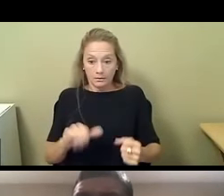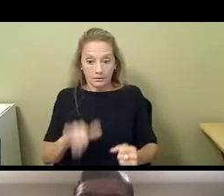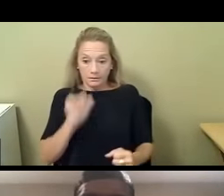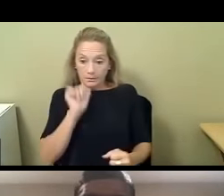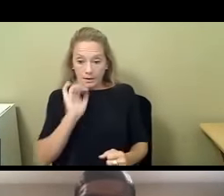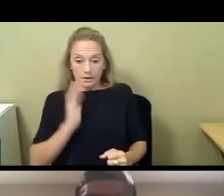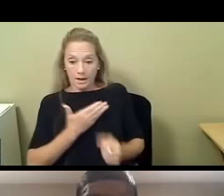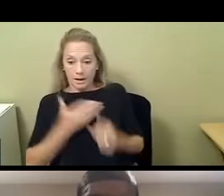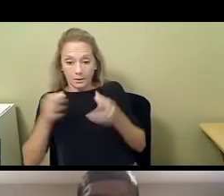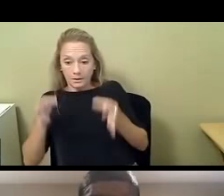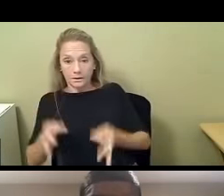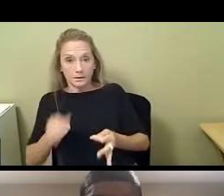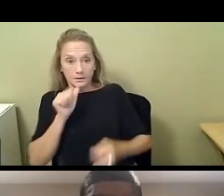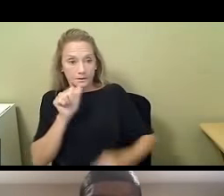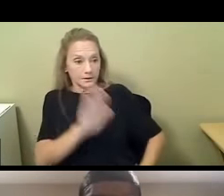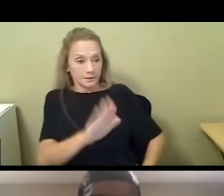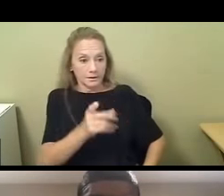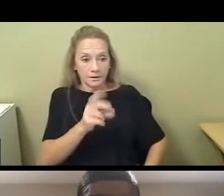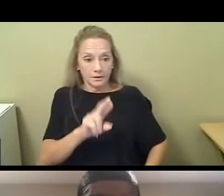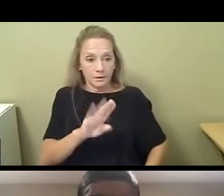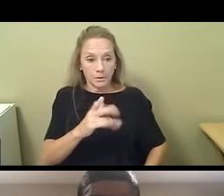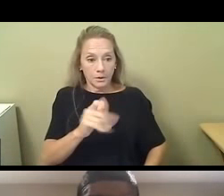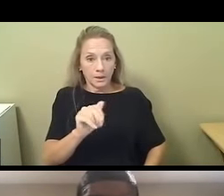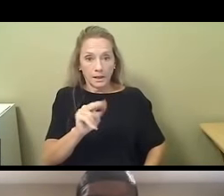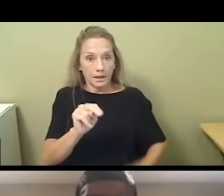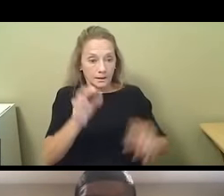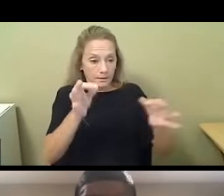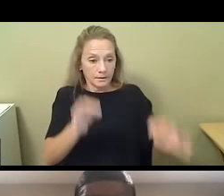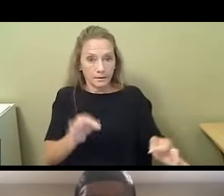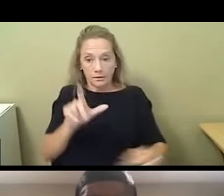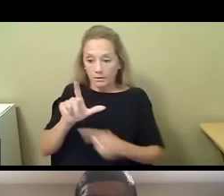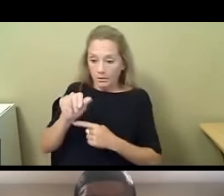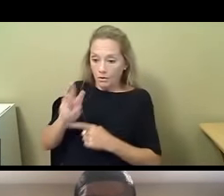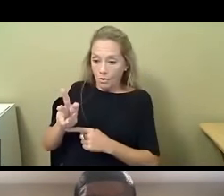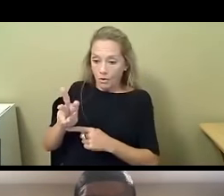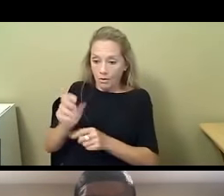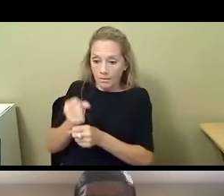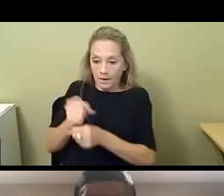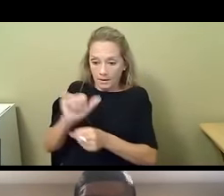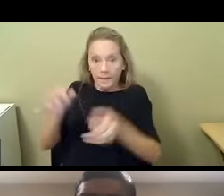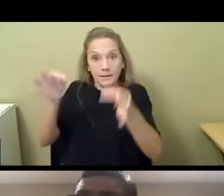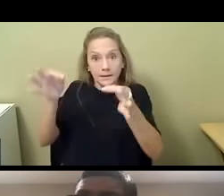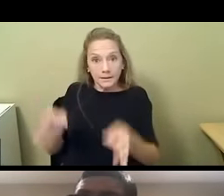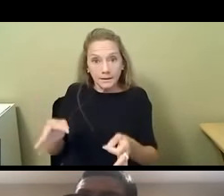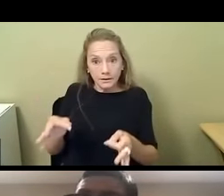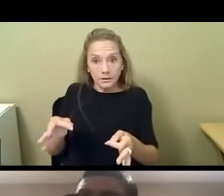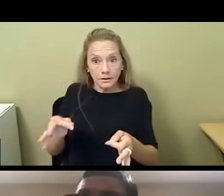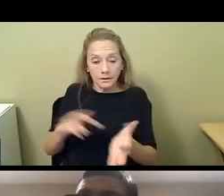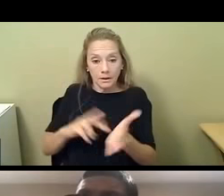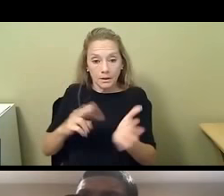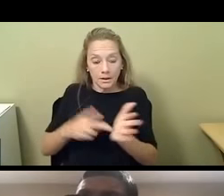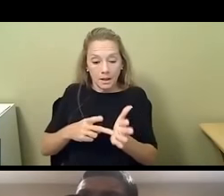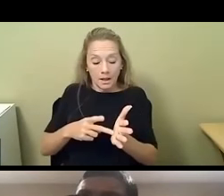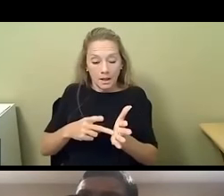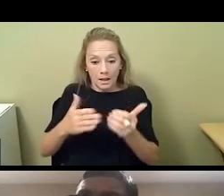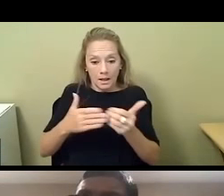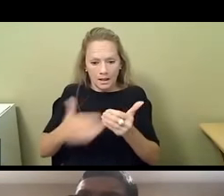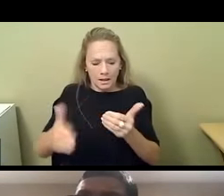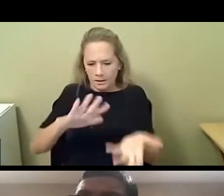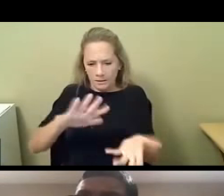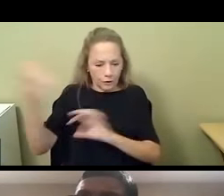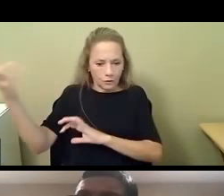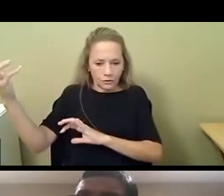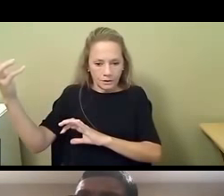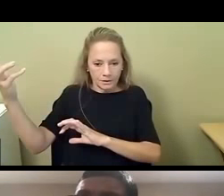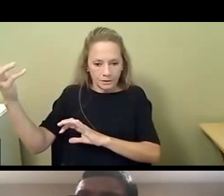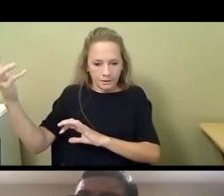not Dr. Buchanan's decision. That was the law department's decision. And that threw everything into confusion and chaos. And